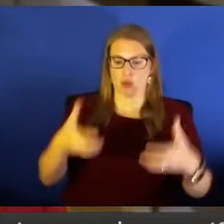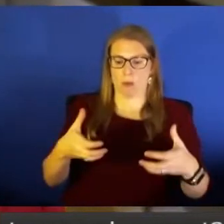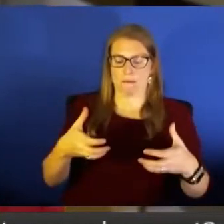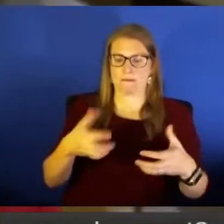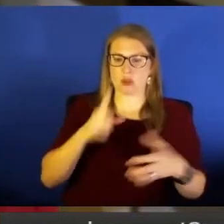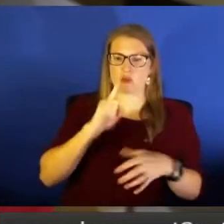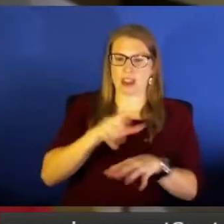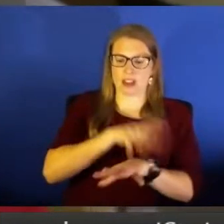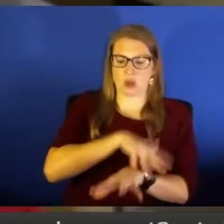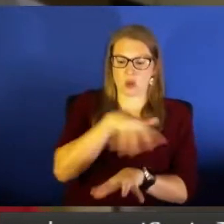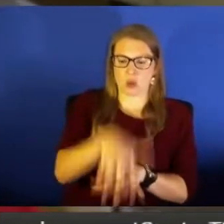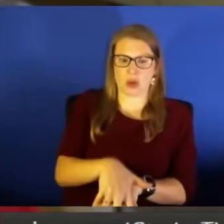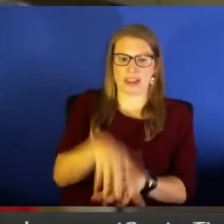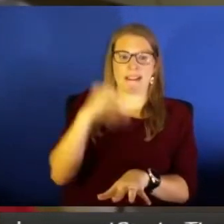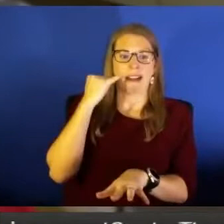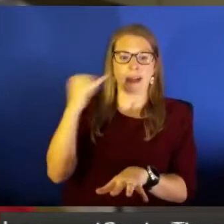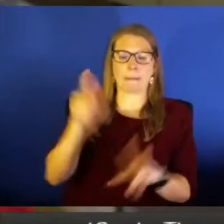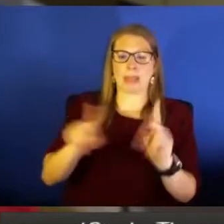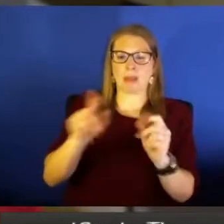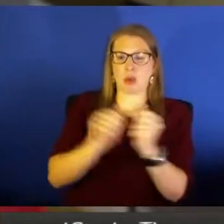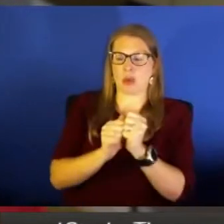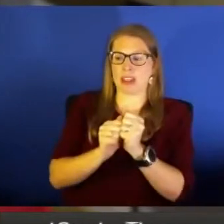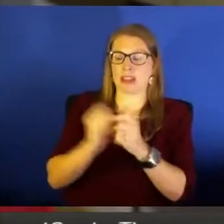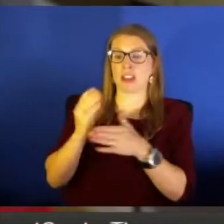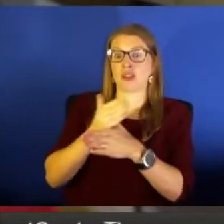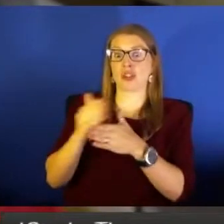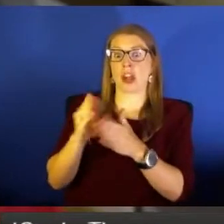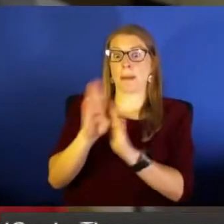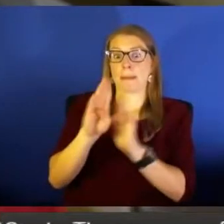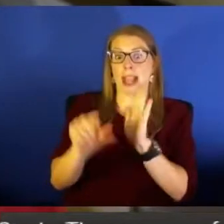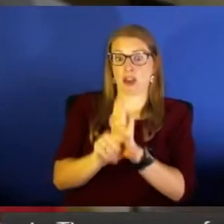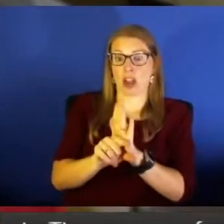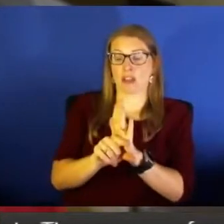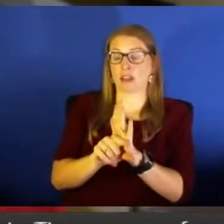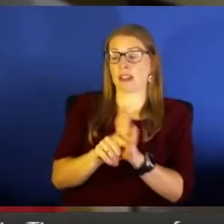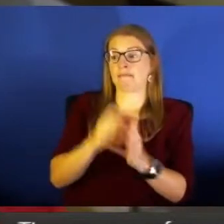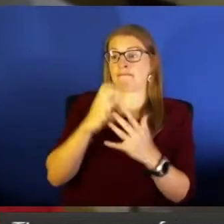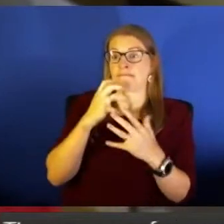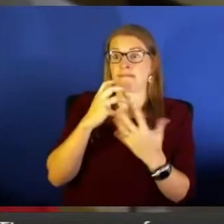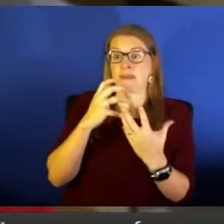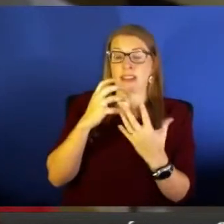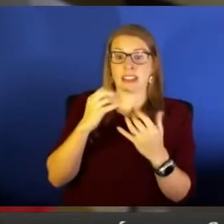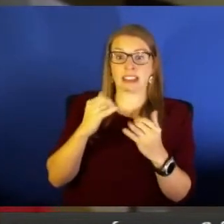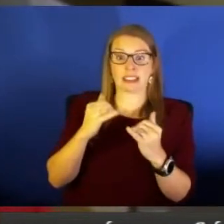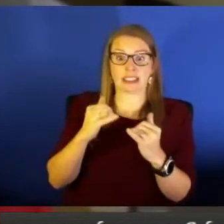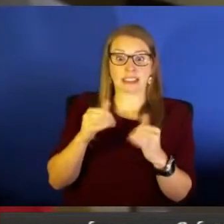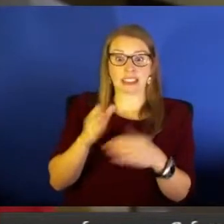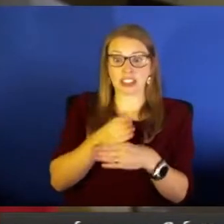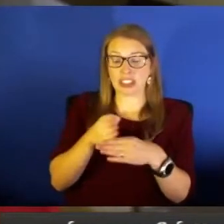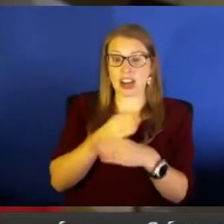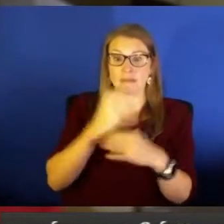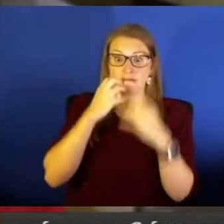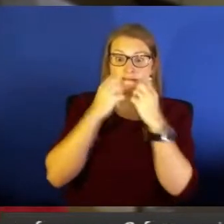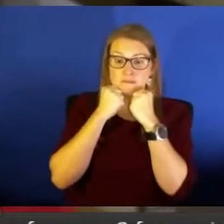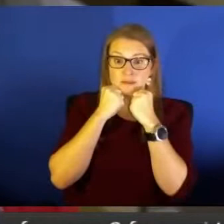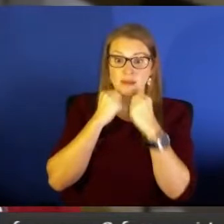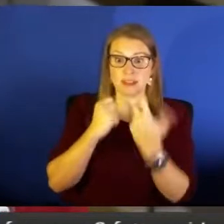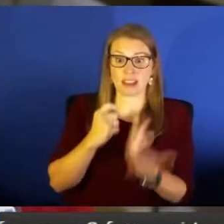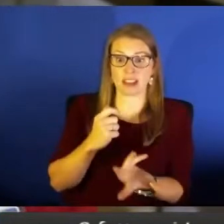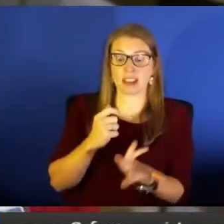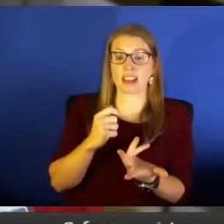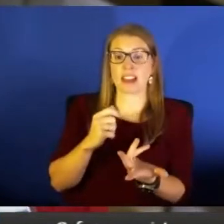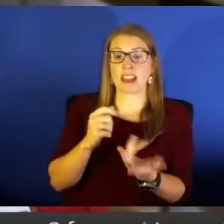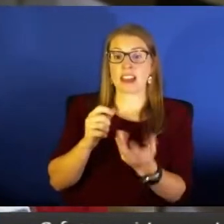bringing together people with a shared background, shared passion, and I've never worked with a group that is in action and passion as